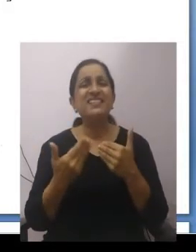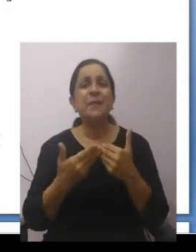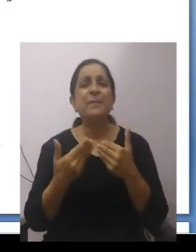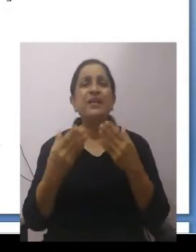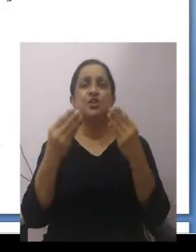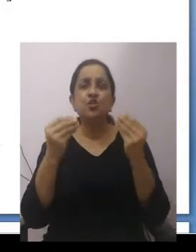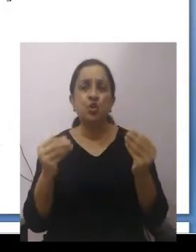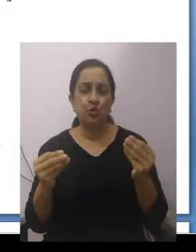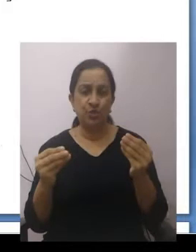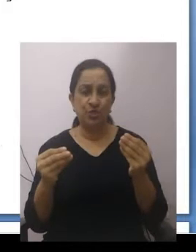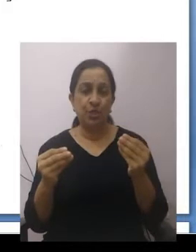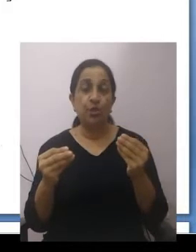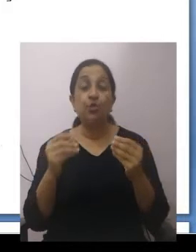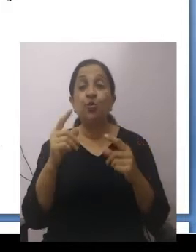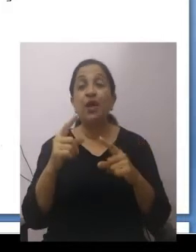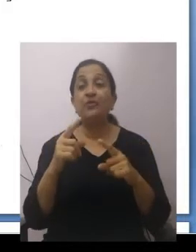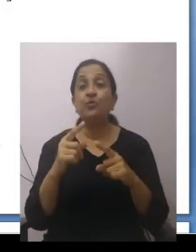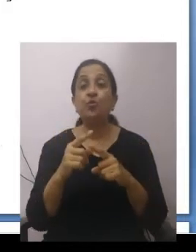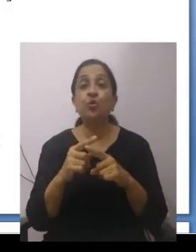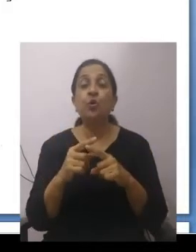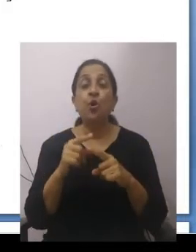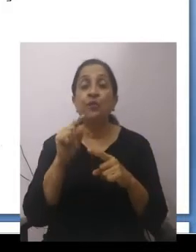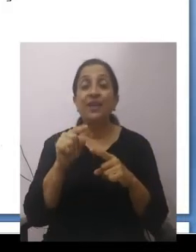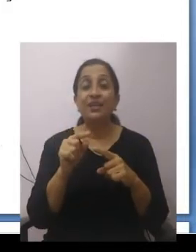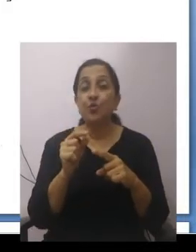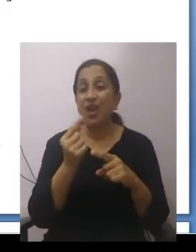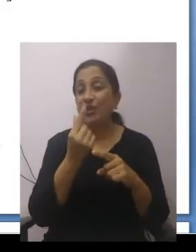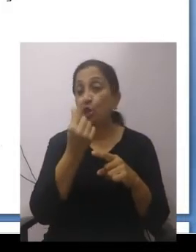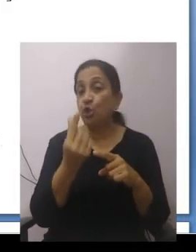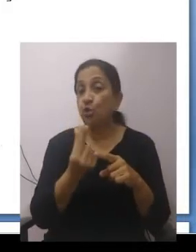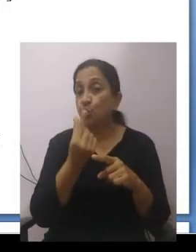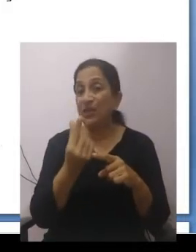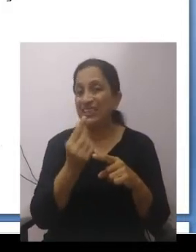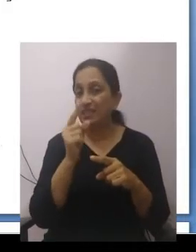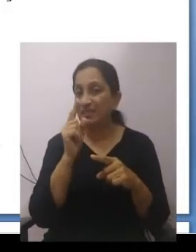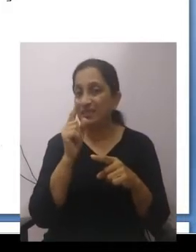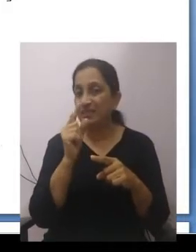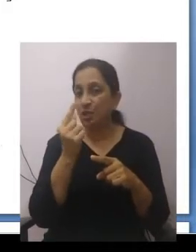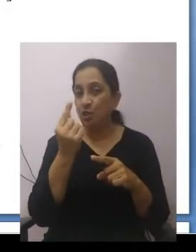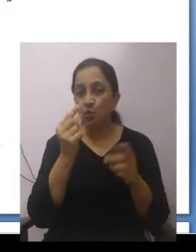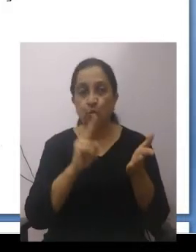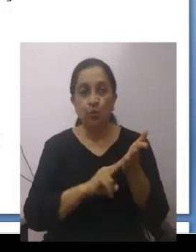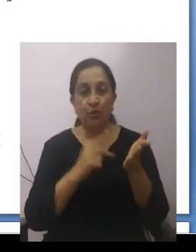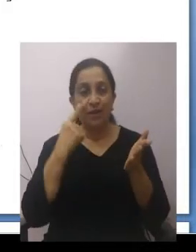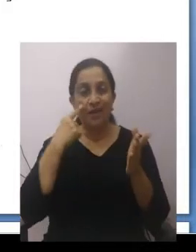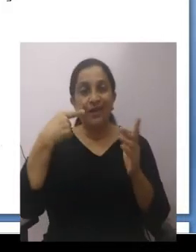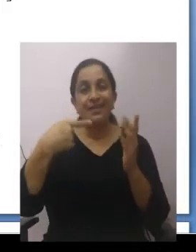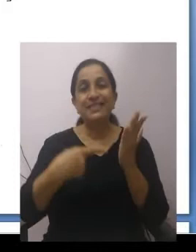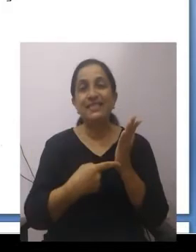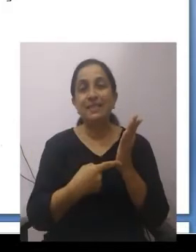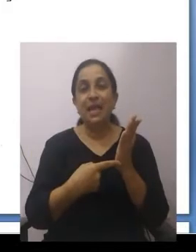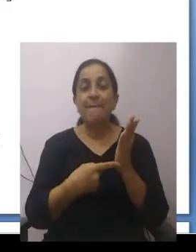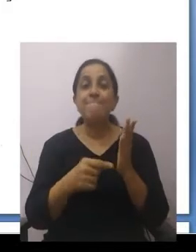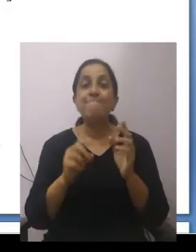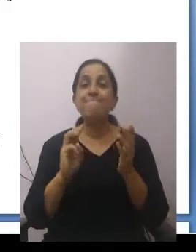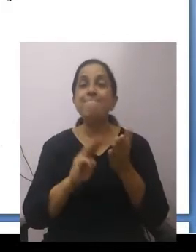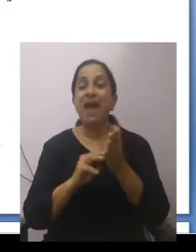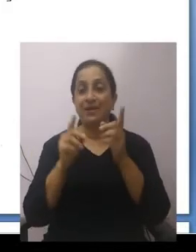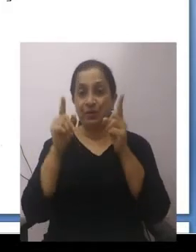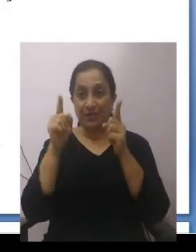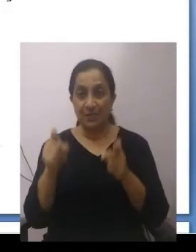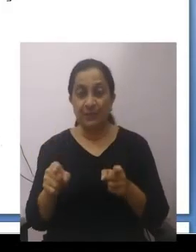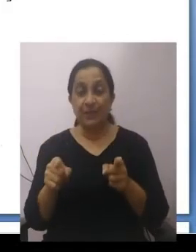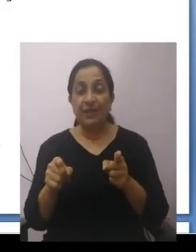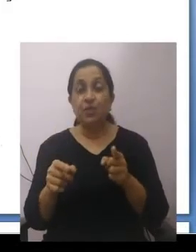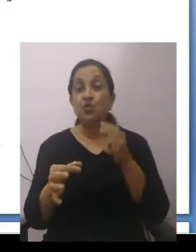you multiply. Oh, sorry. He's asking for that to be a unit matrix. Now, for this to be